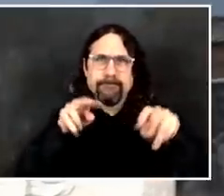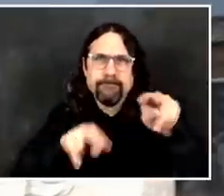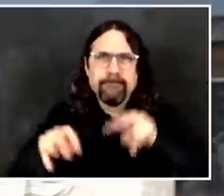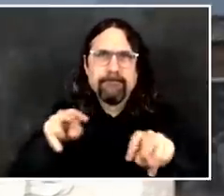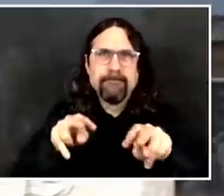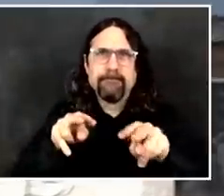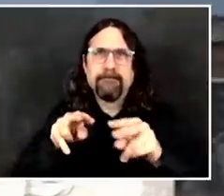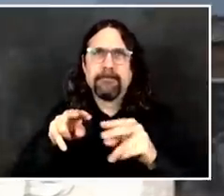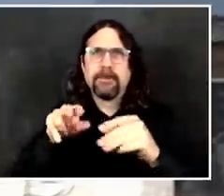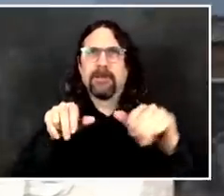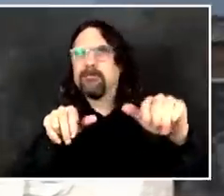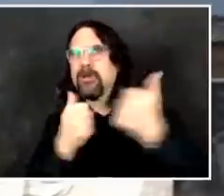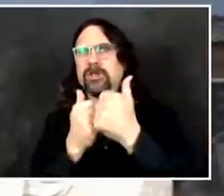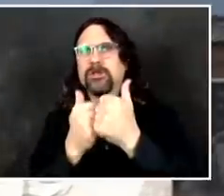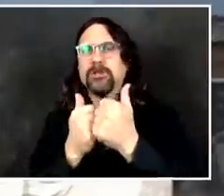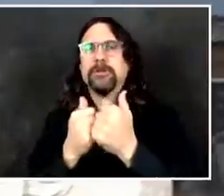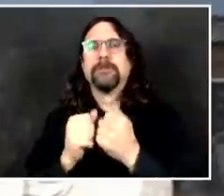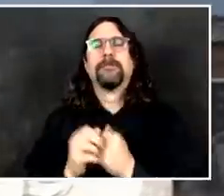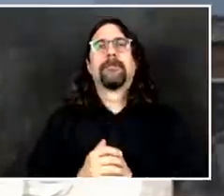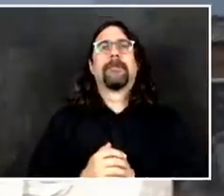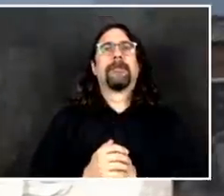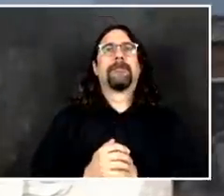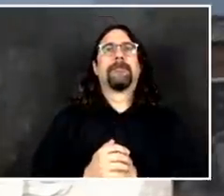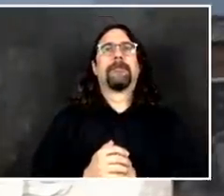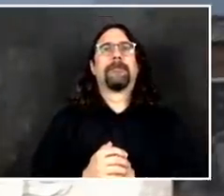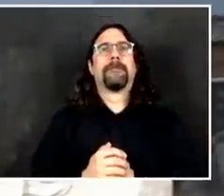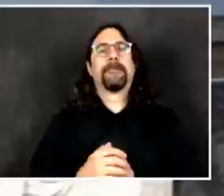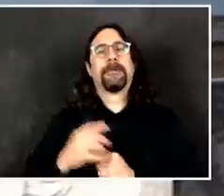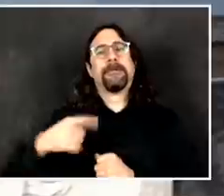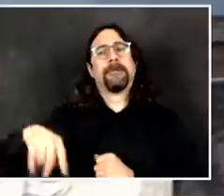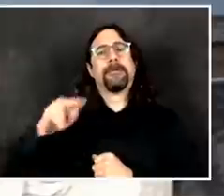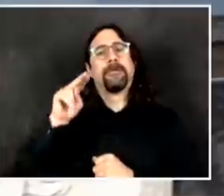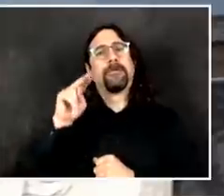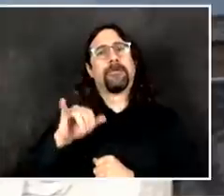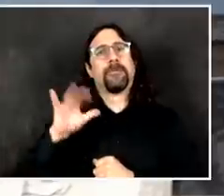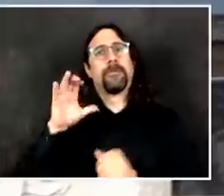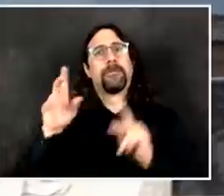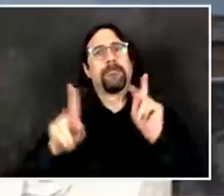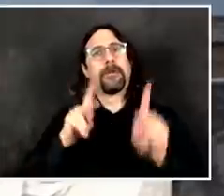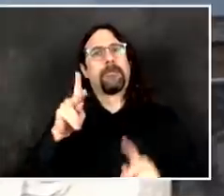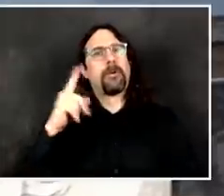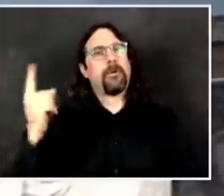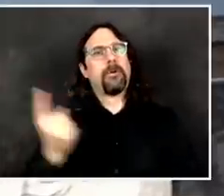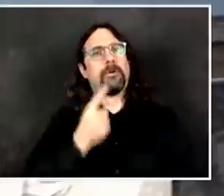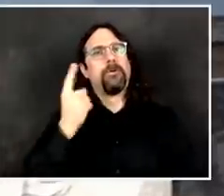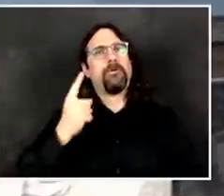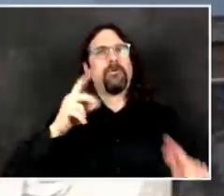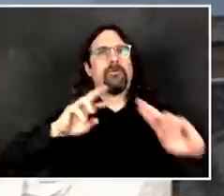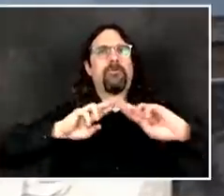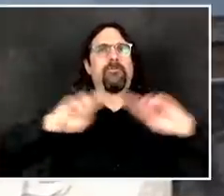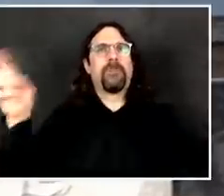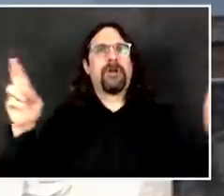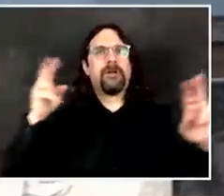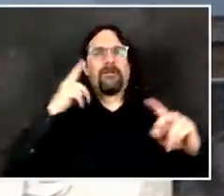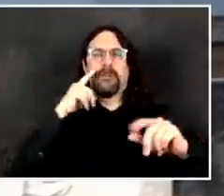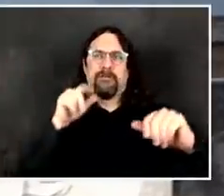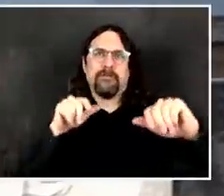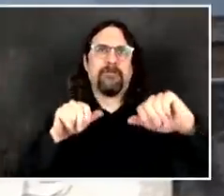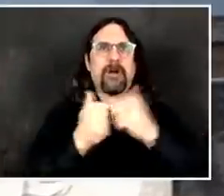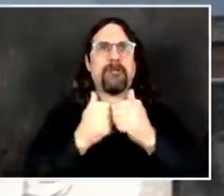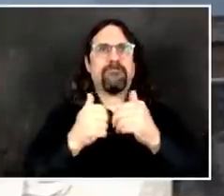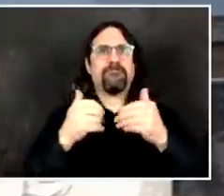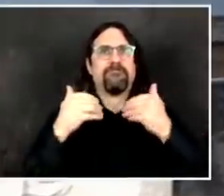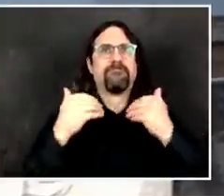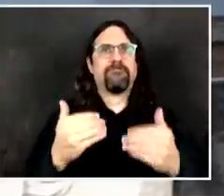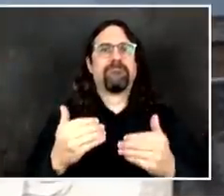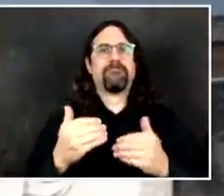saying again, this is a city where people make things happen. Folks don't shirk from a challenge, they meet it. And then they go